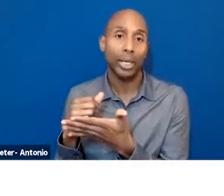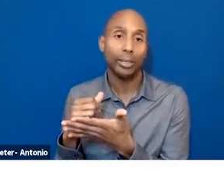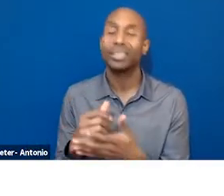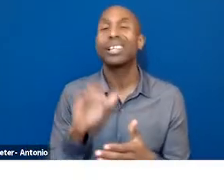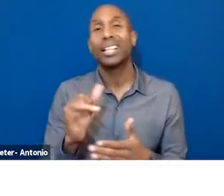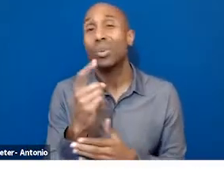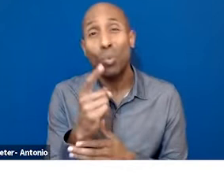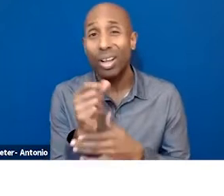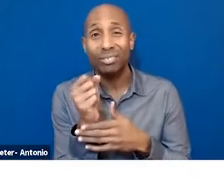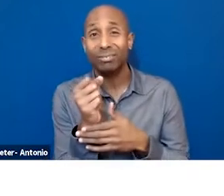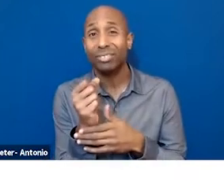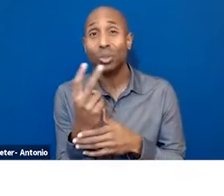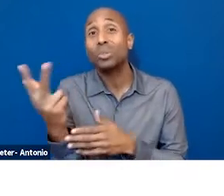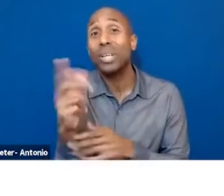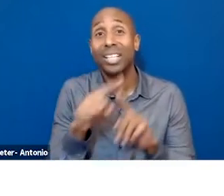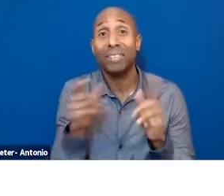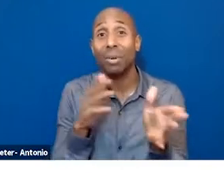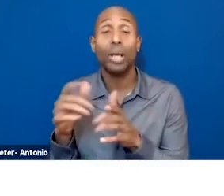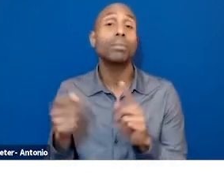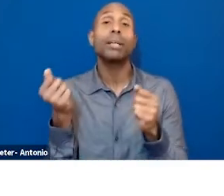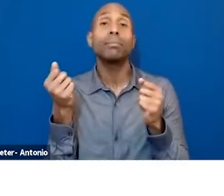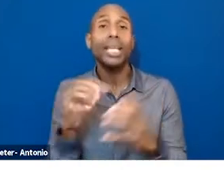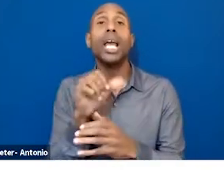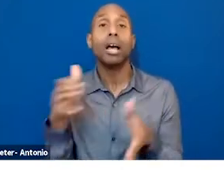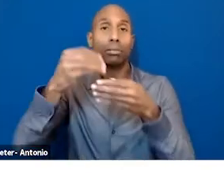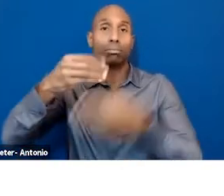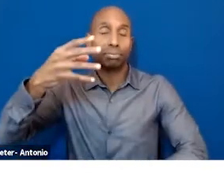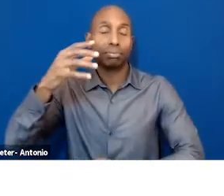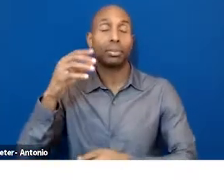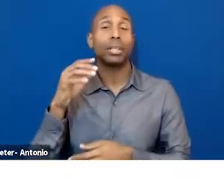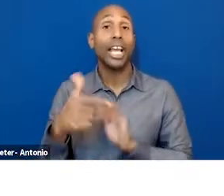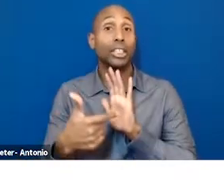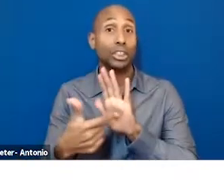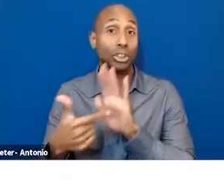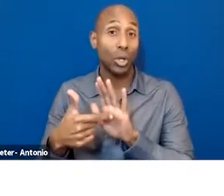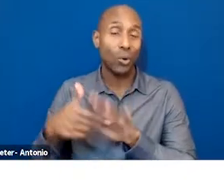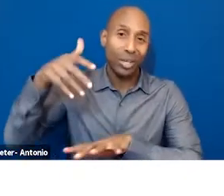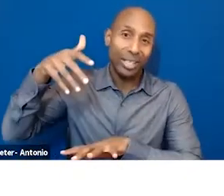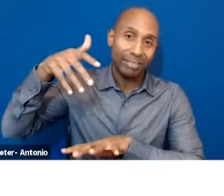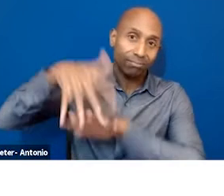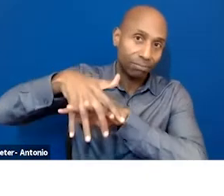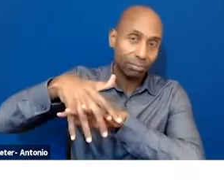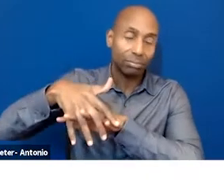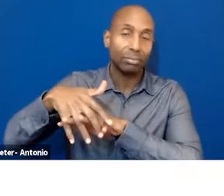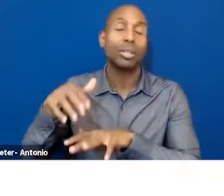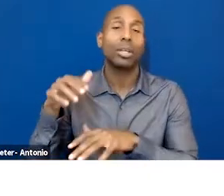in which racism is institutionalized, right, is entrenched, is baked into the global industry.